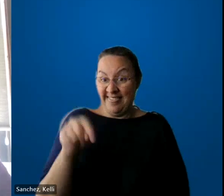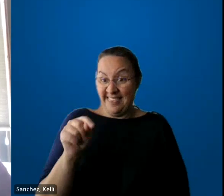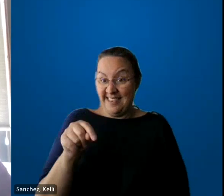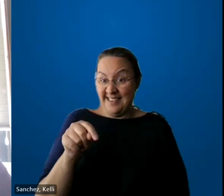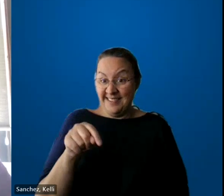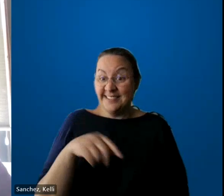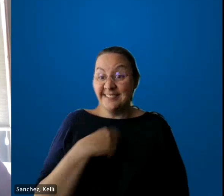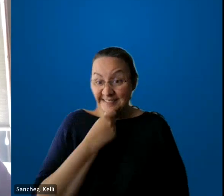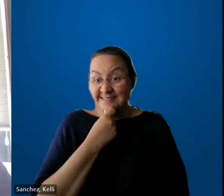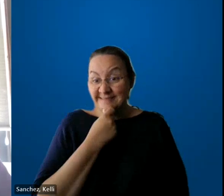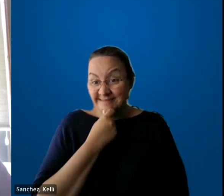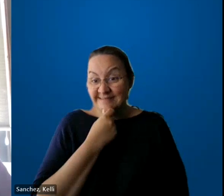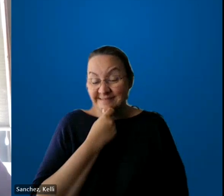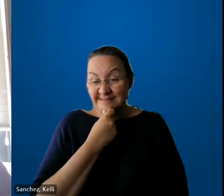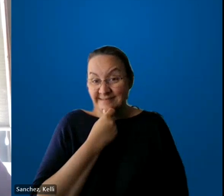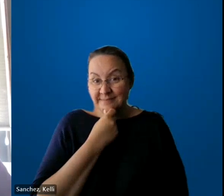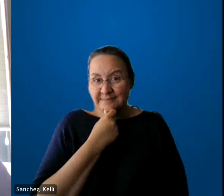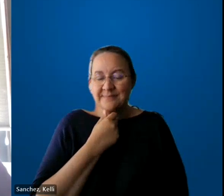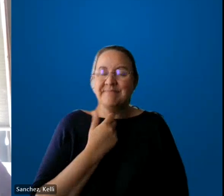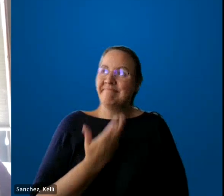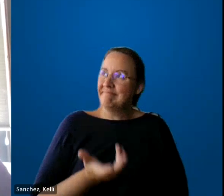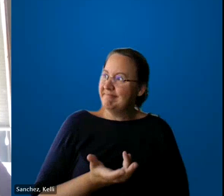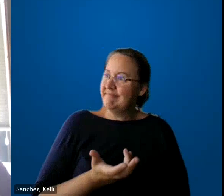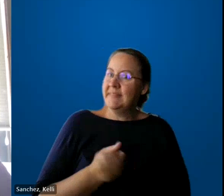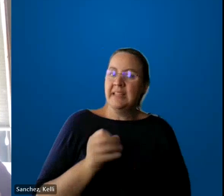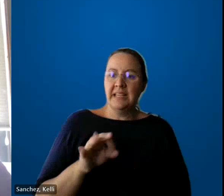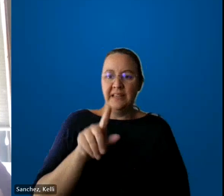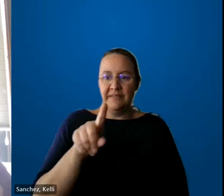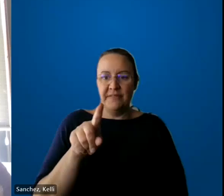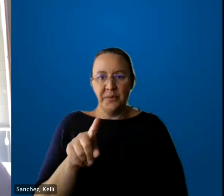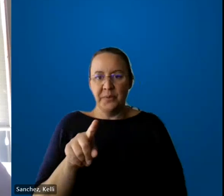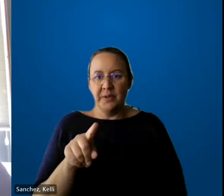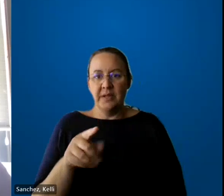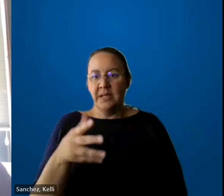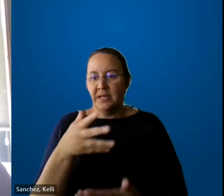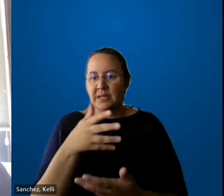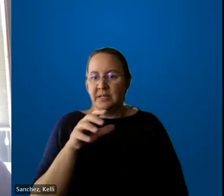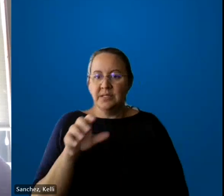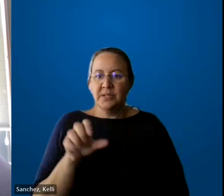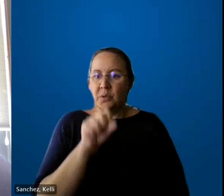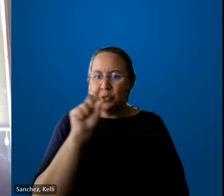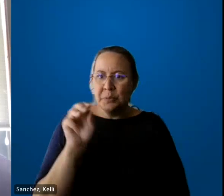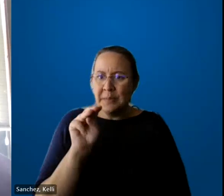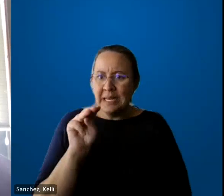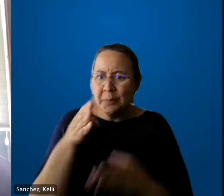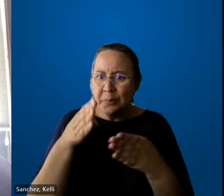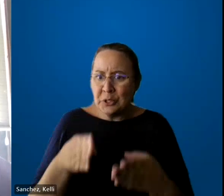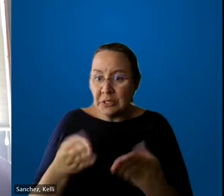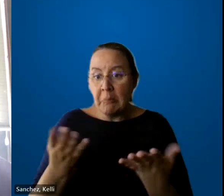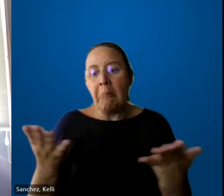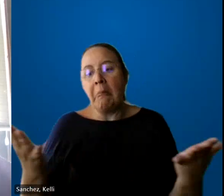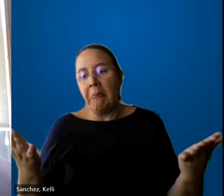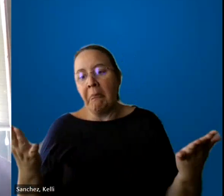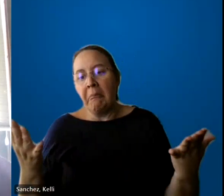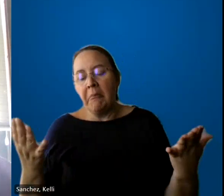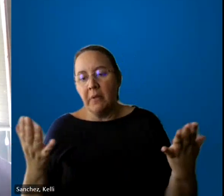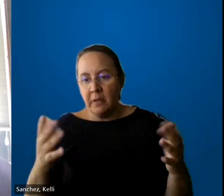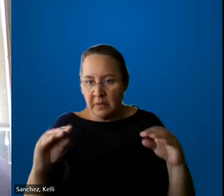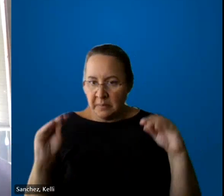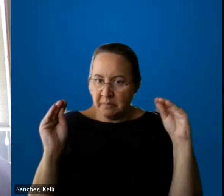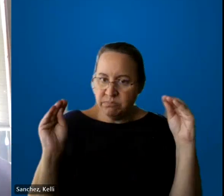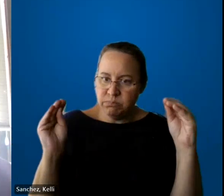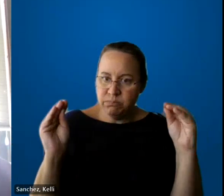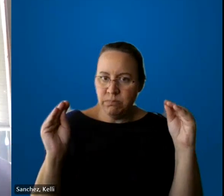Yeah. if you're a huge social media person, consistently putting